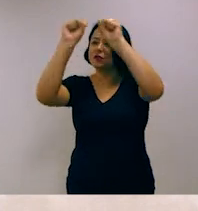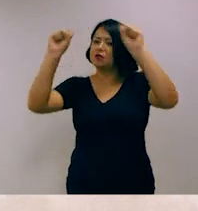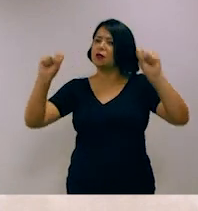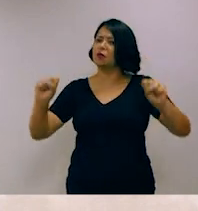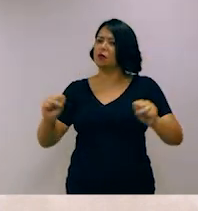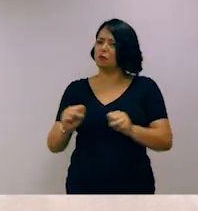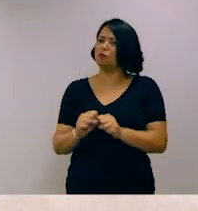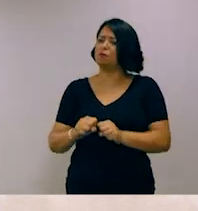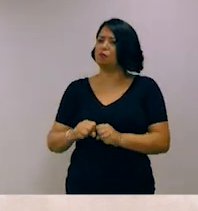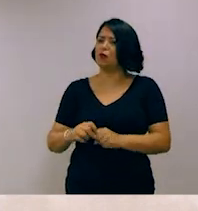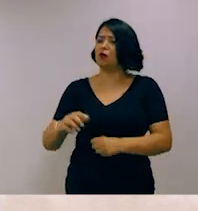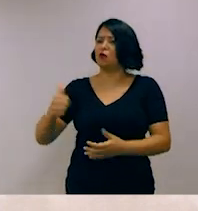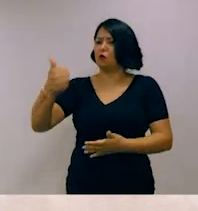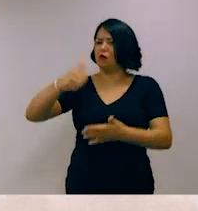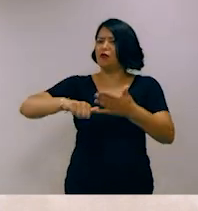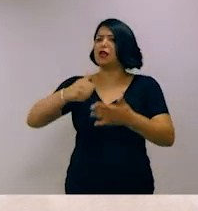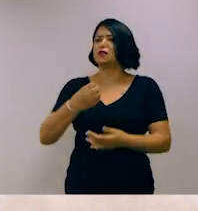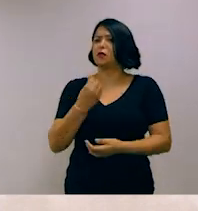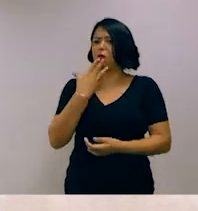extremely positive,